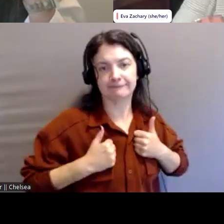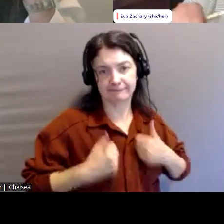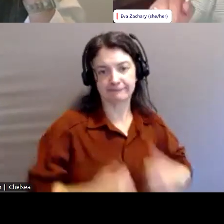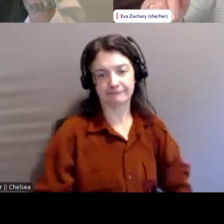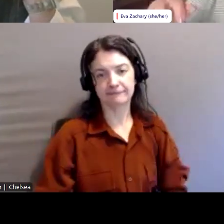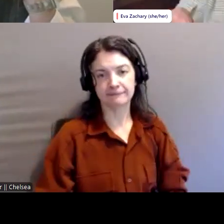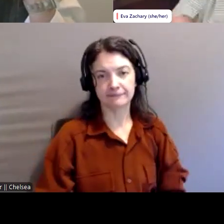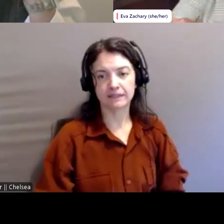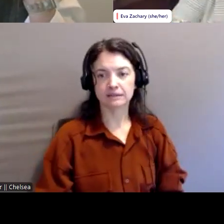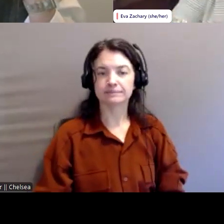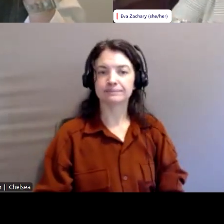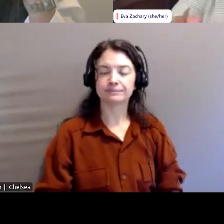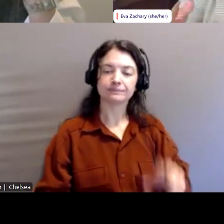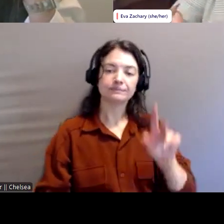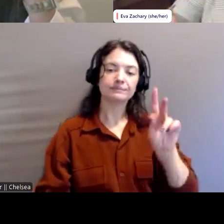Thank you.